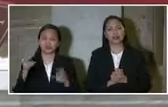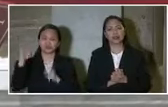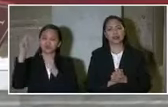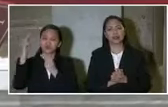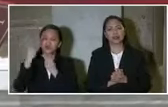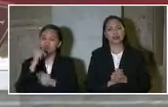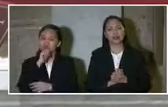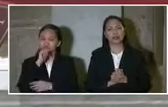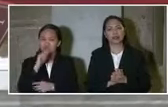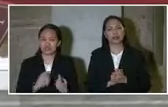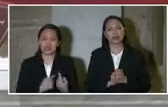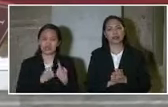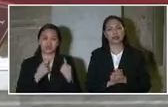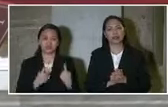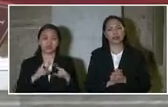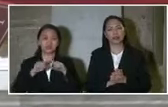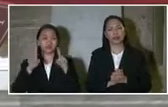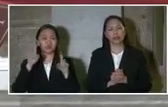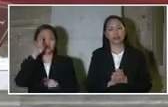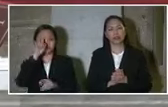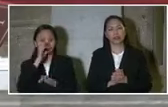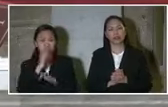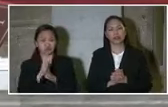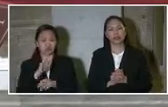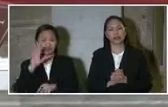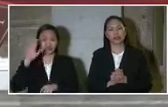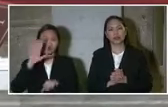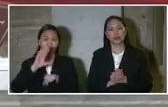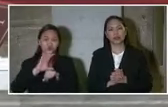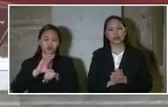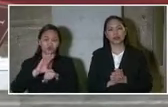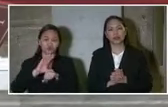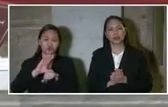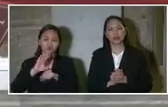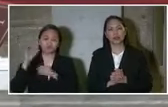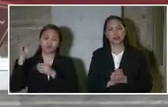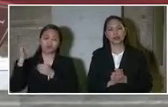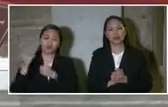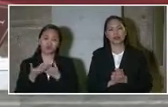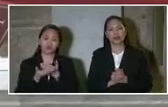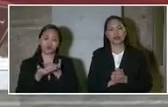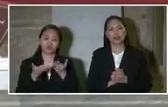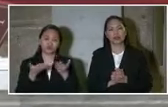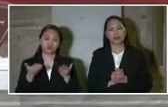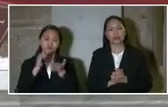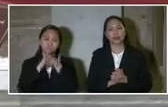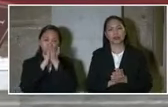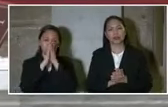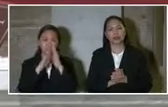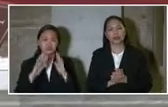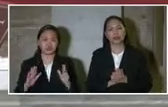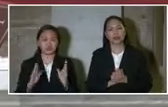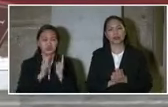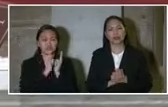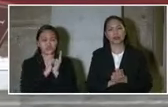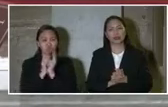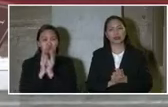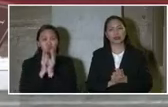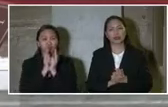look not on our sins, but on the faith of your church, and graciously grant her peace and